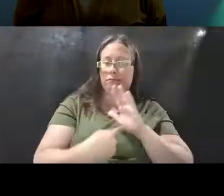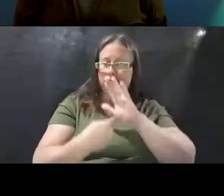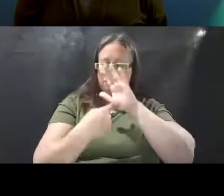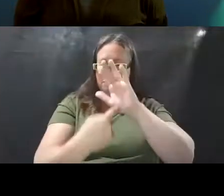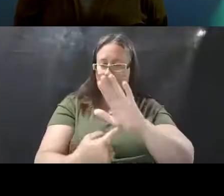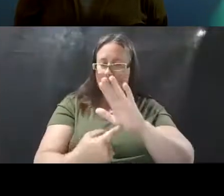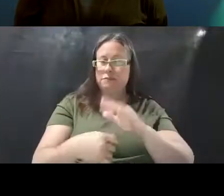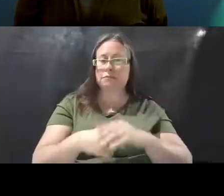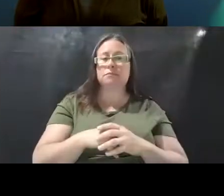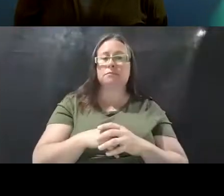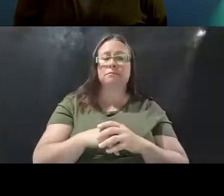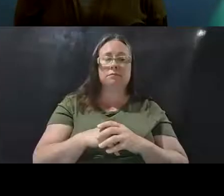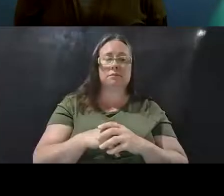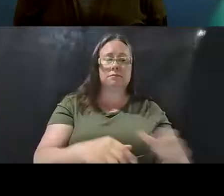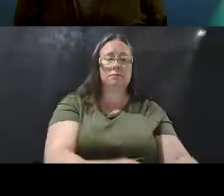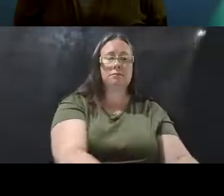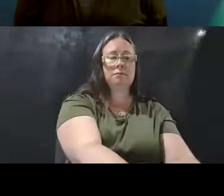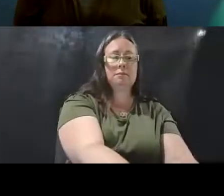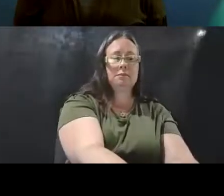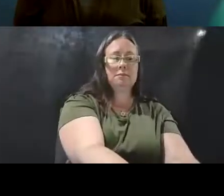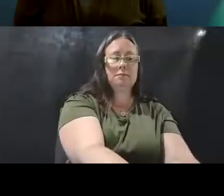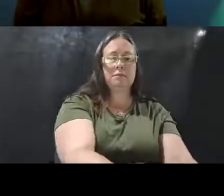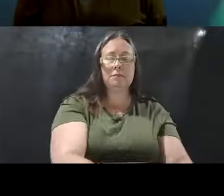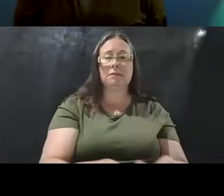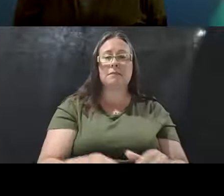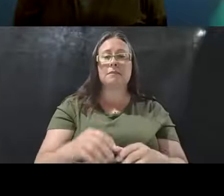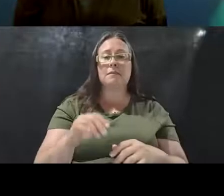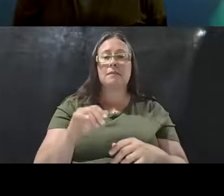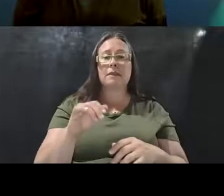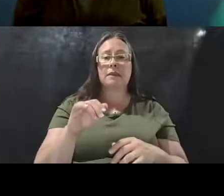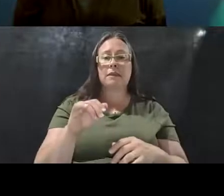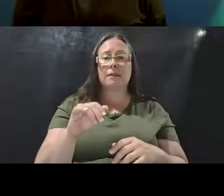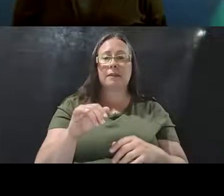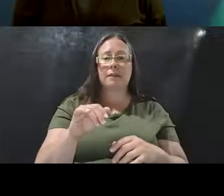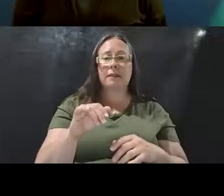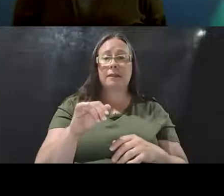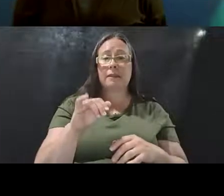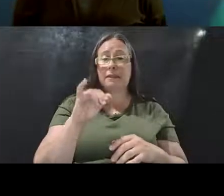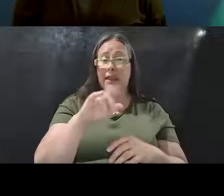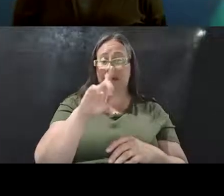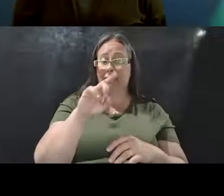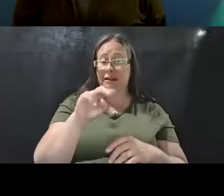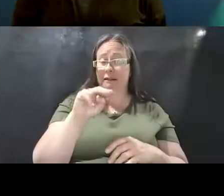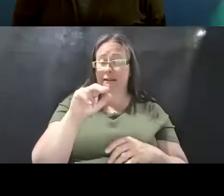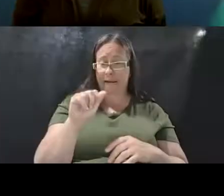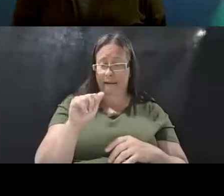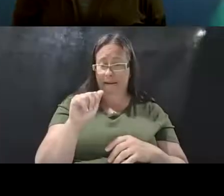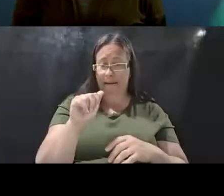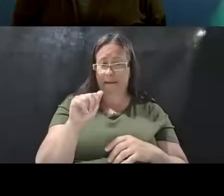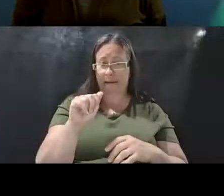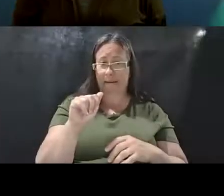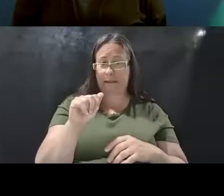that the the DNA or the nucleic